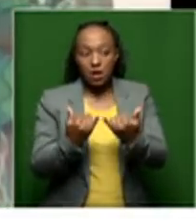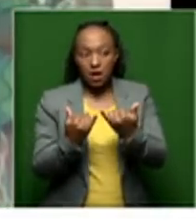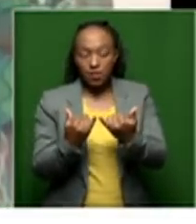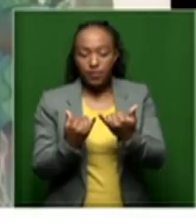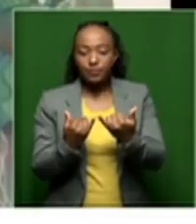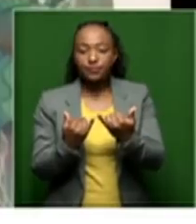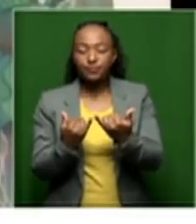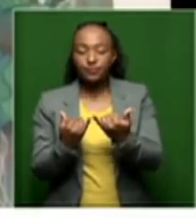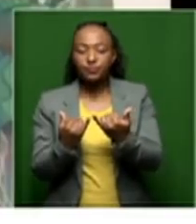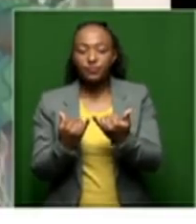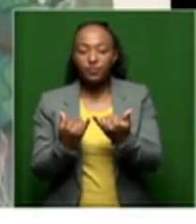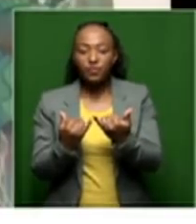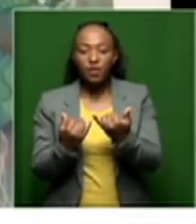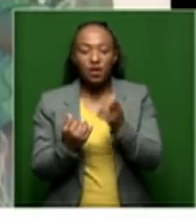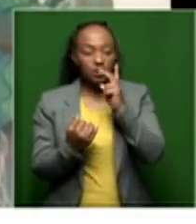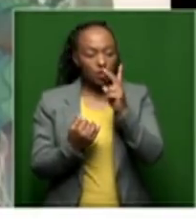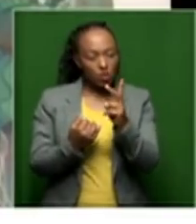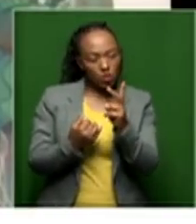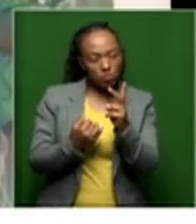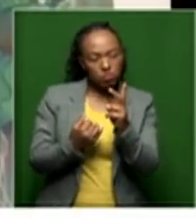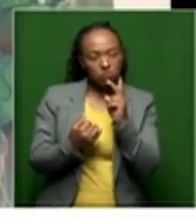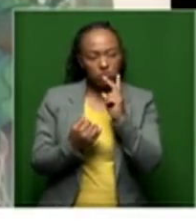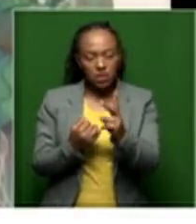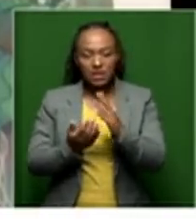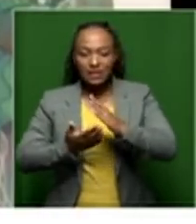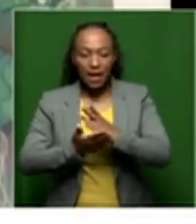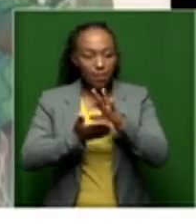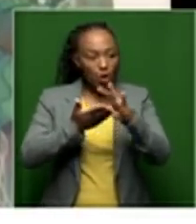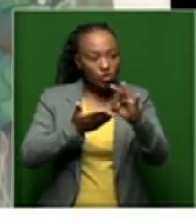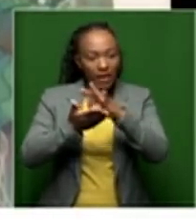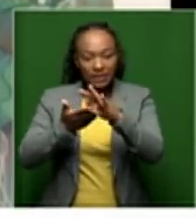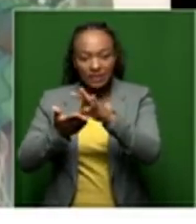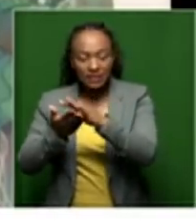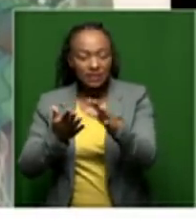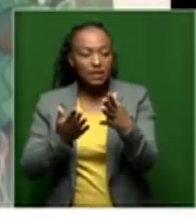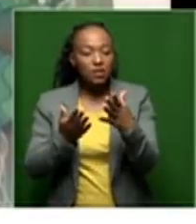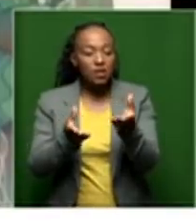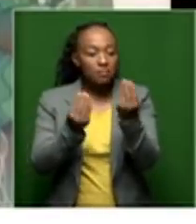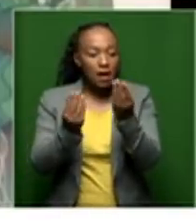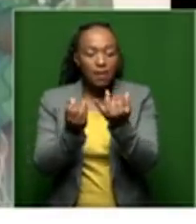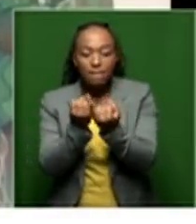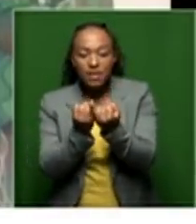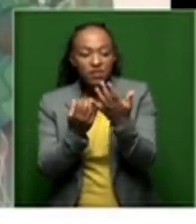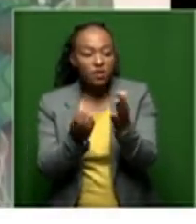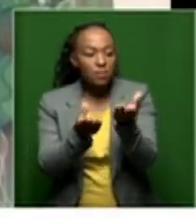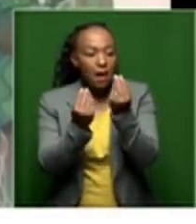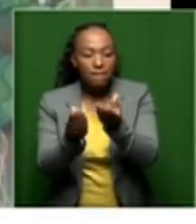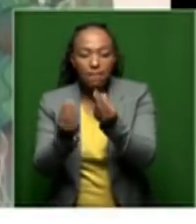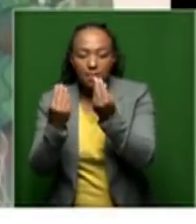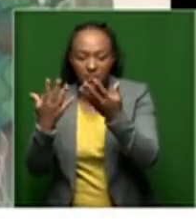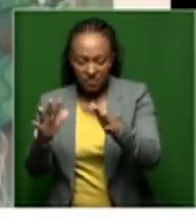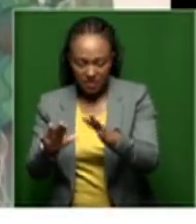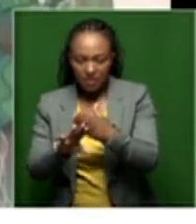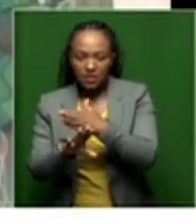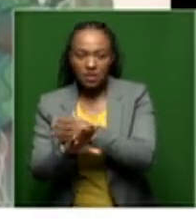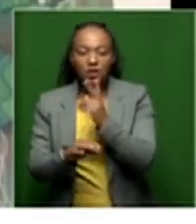time seeking to have some of the contracts invalidated. You're looking at the Beitbridge border post one. You're